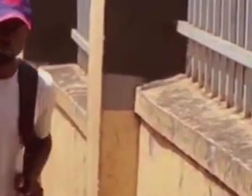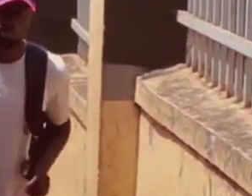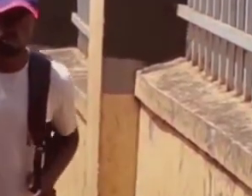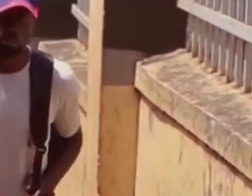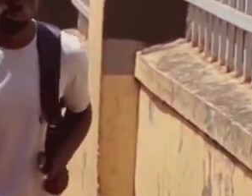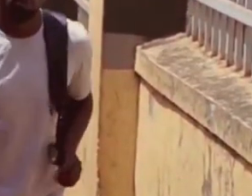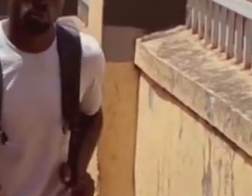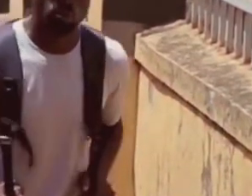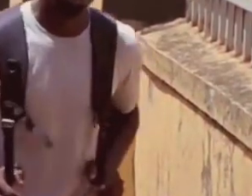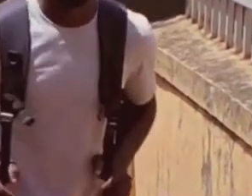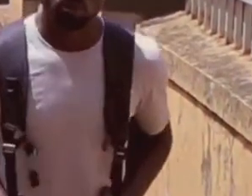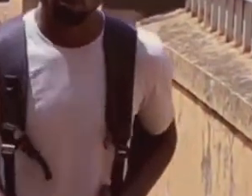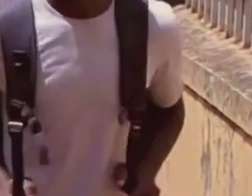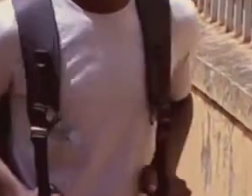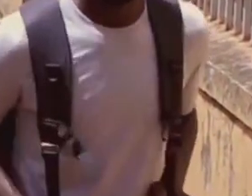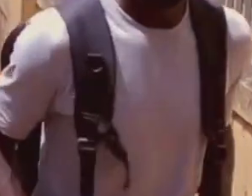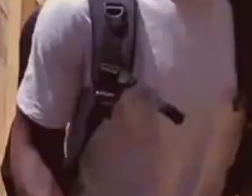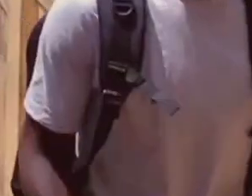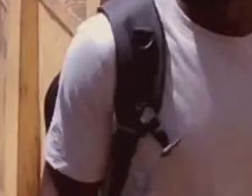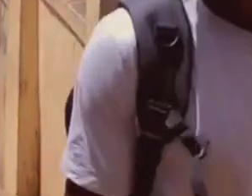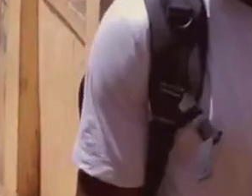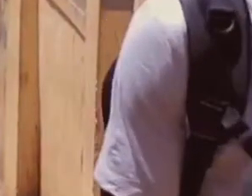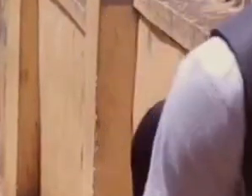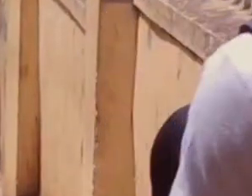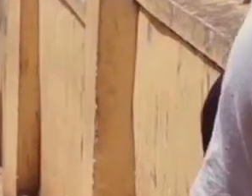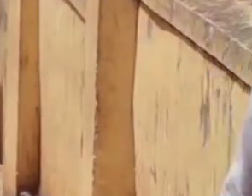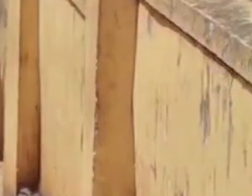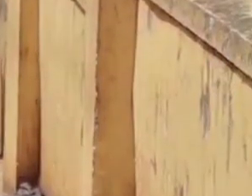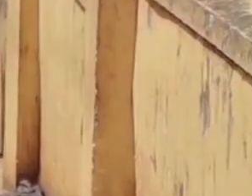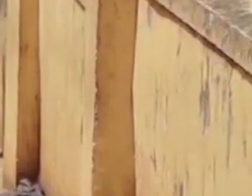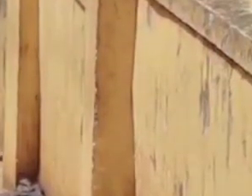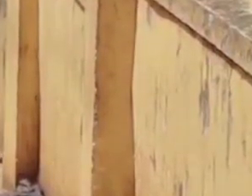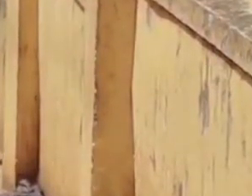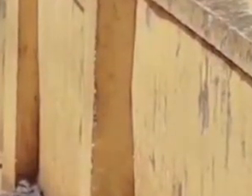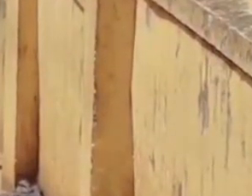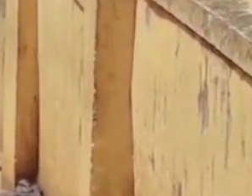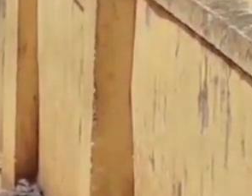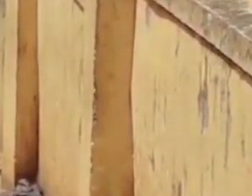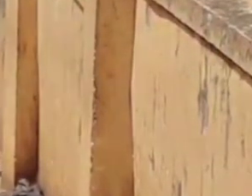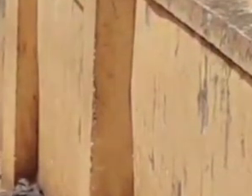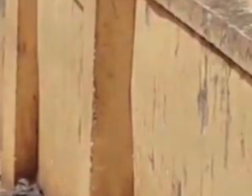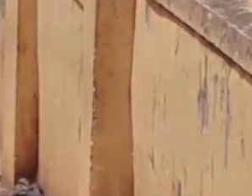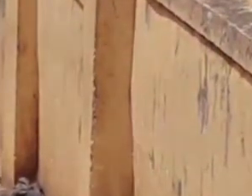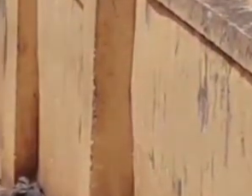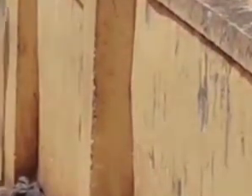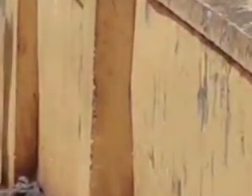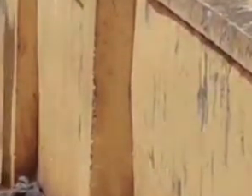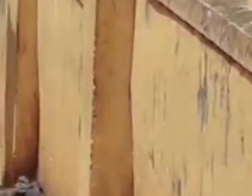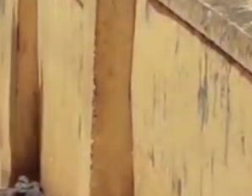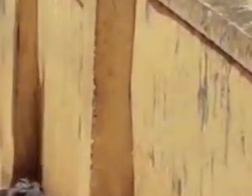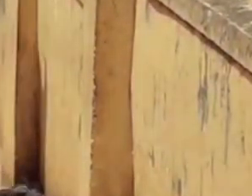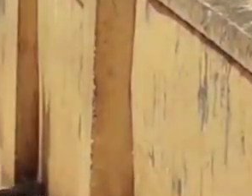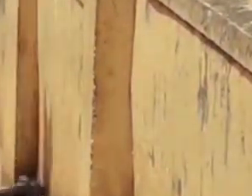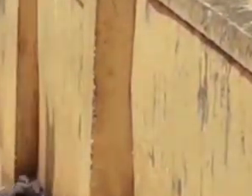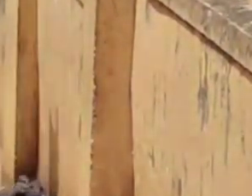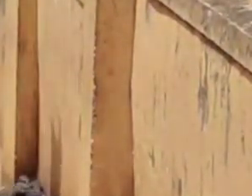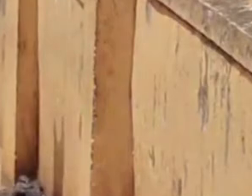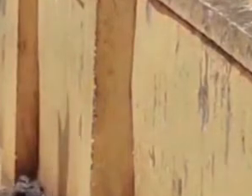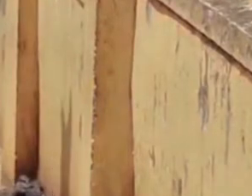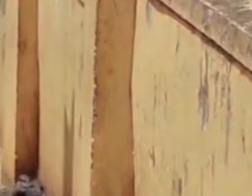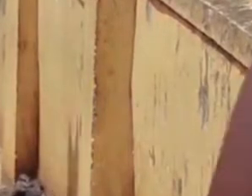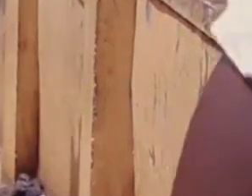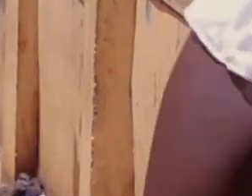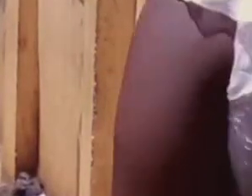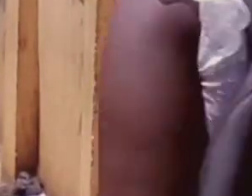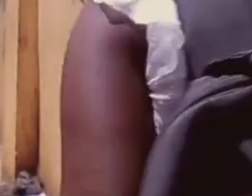Okola Mugasochi. Eina Mugasochi Bani Abazigaba. So to join Konga tugenda ku Sweet Alert, you have to interview ya Fekubantu Benini. Omu, omu,